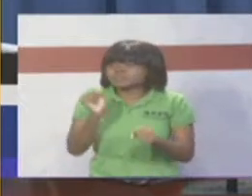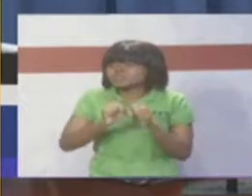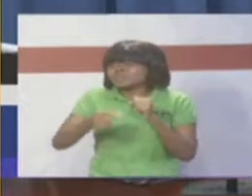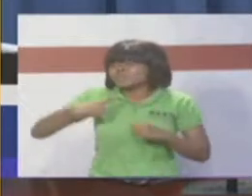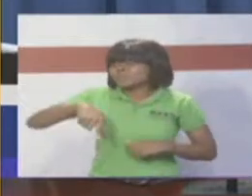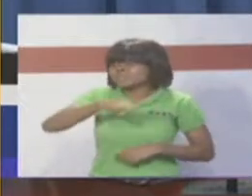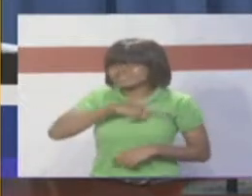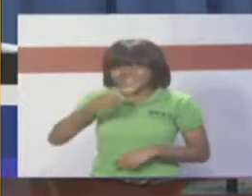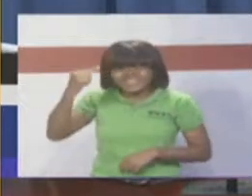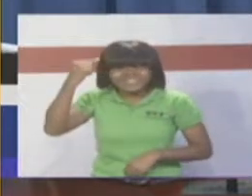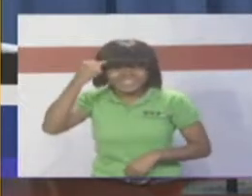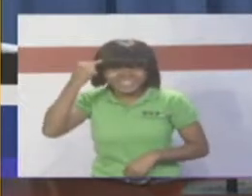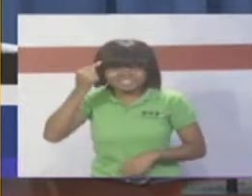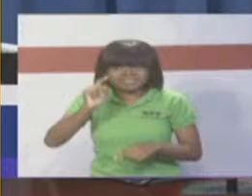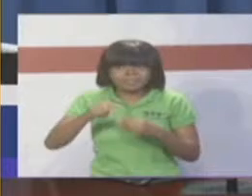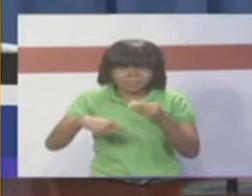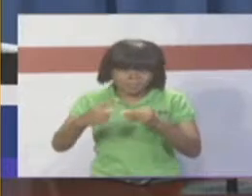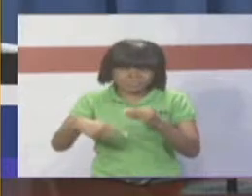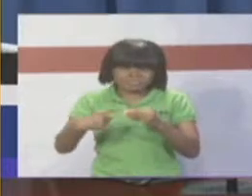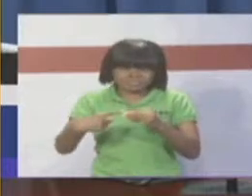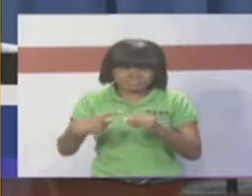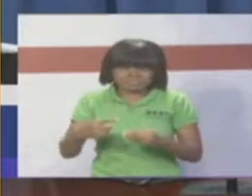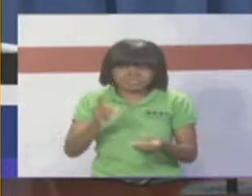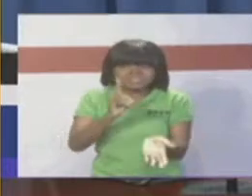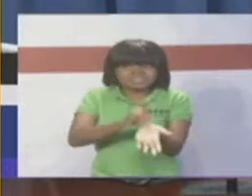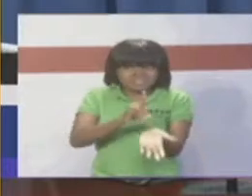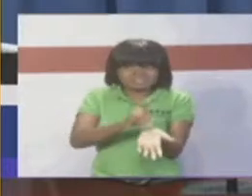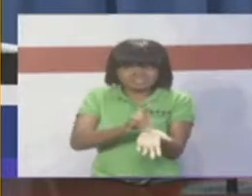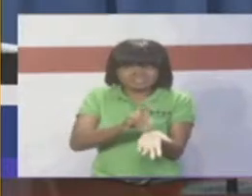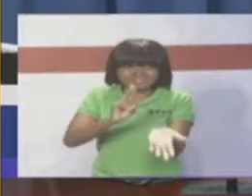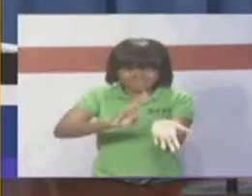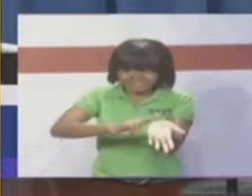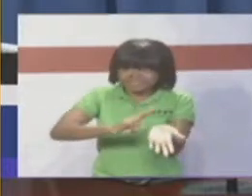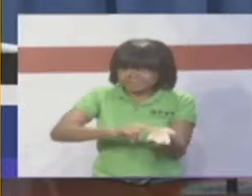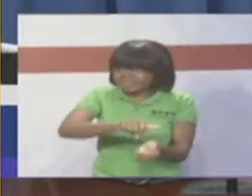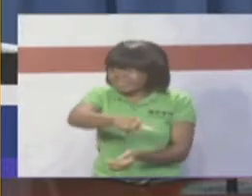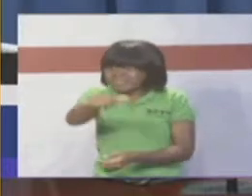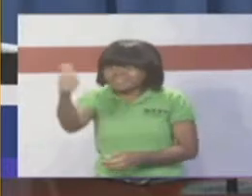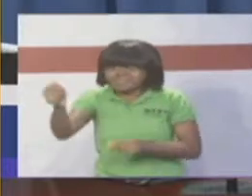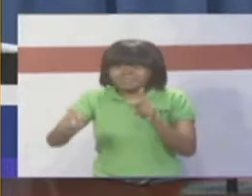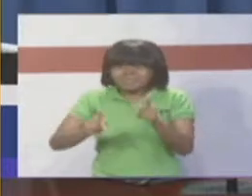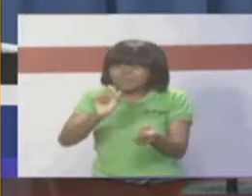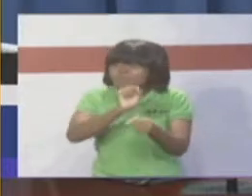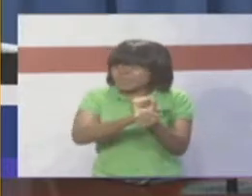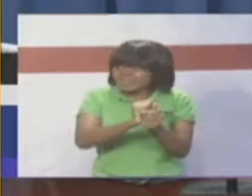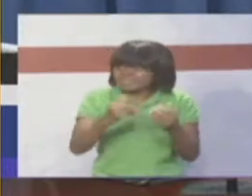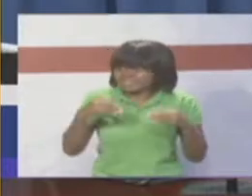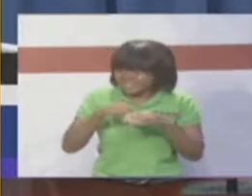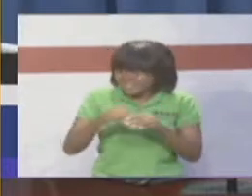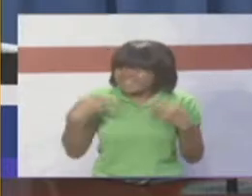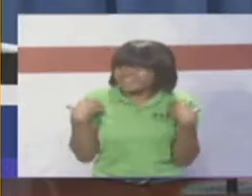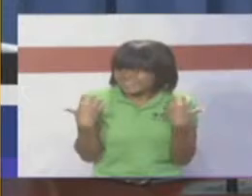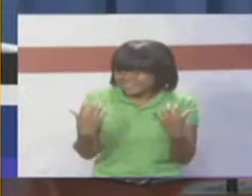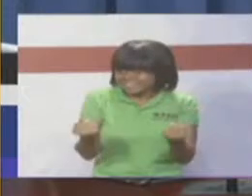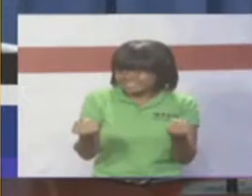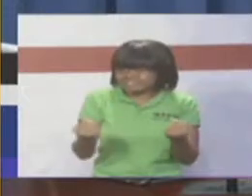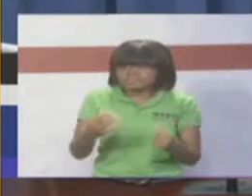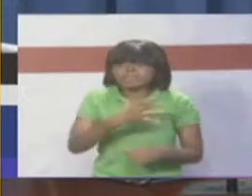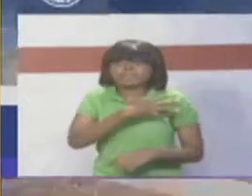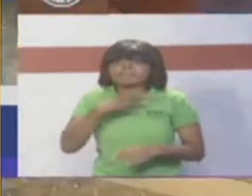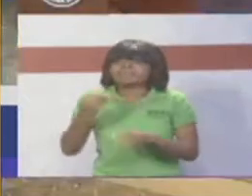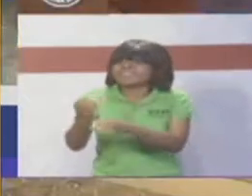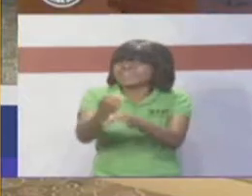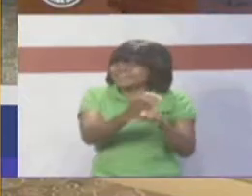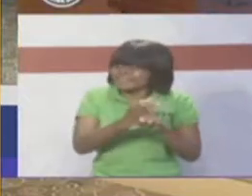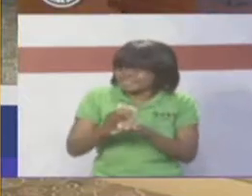to help us by doing the correct thing and by getting vaccinated. Thank you